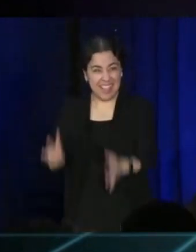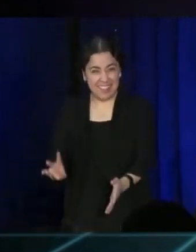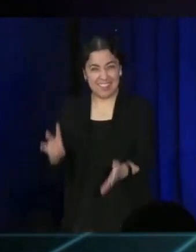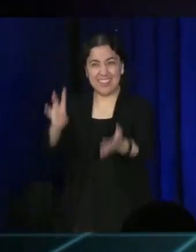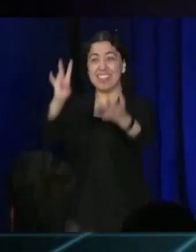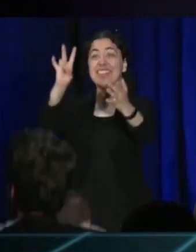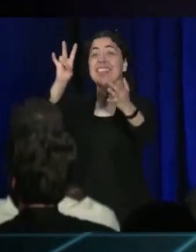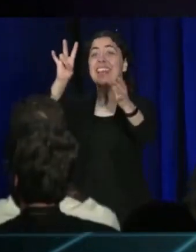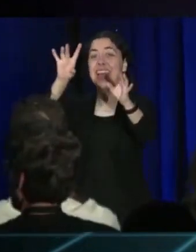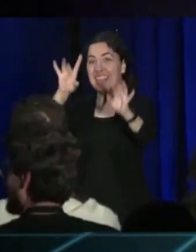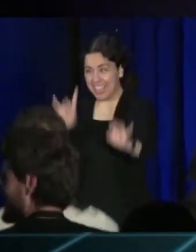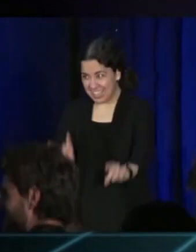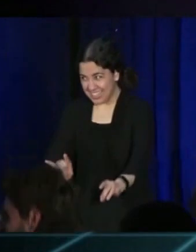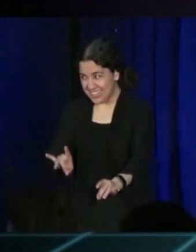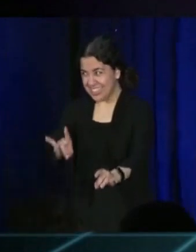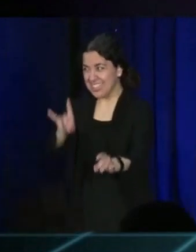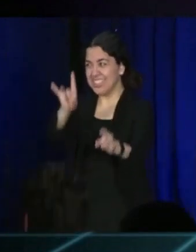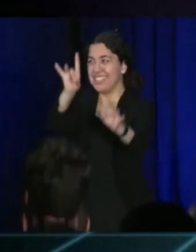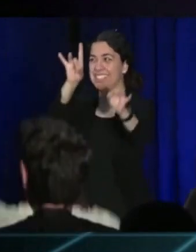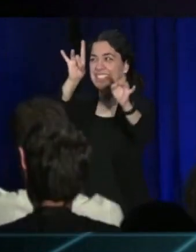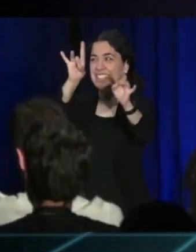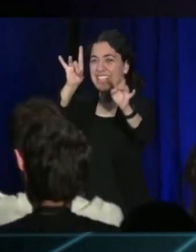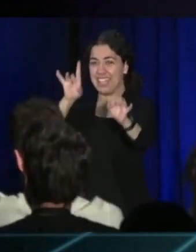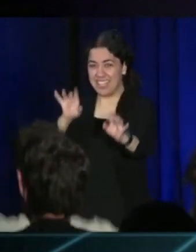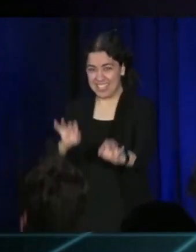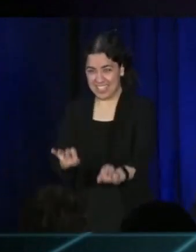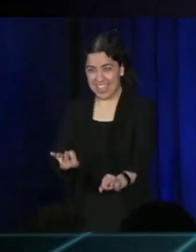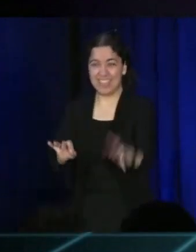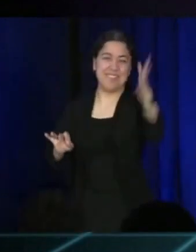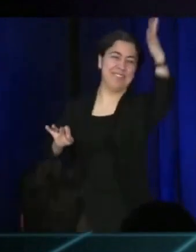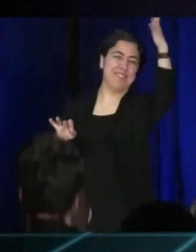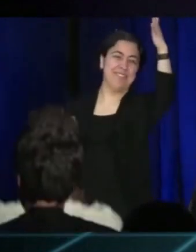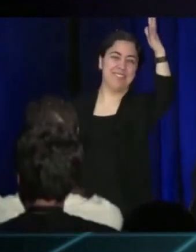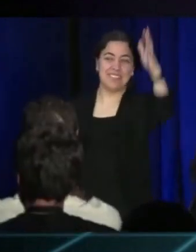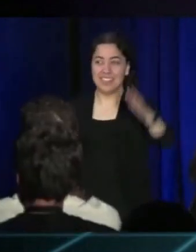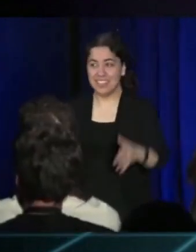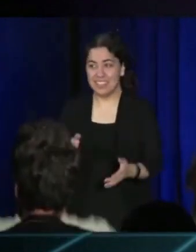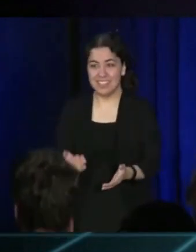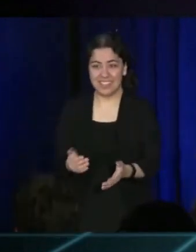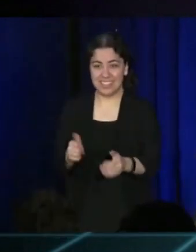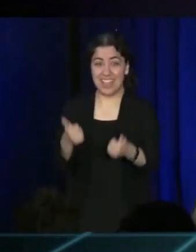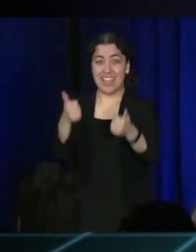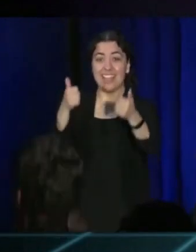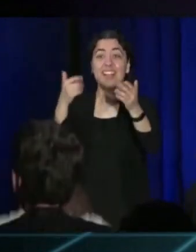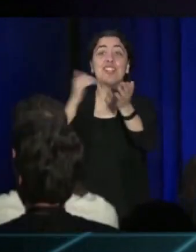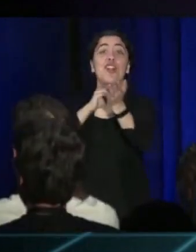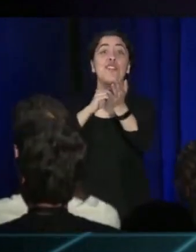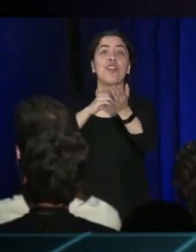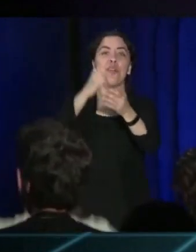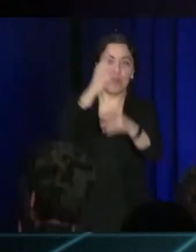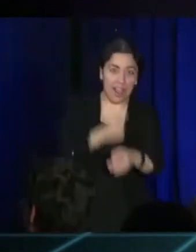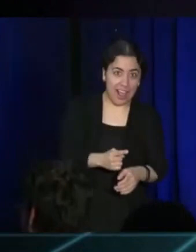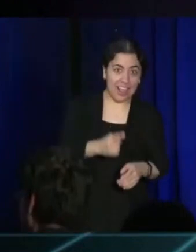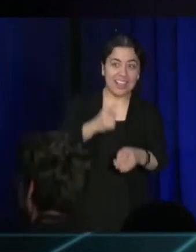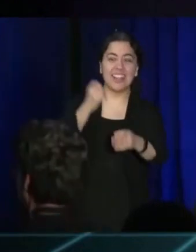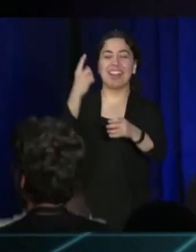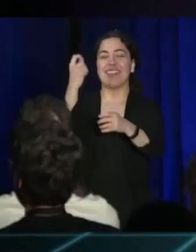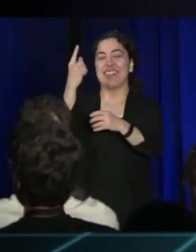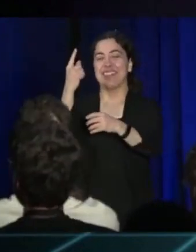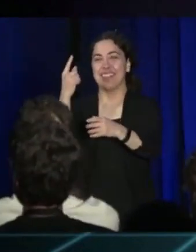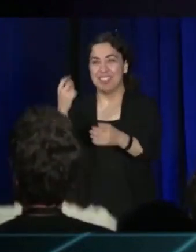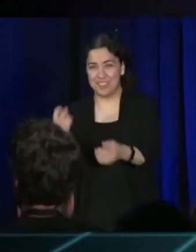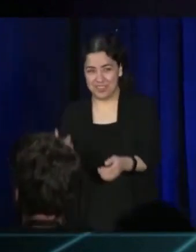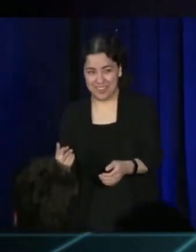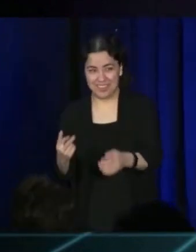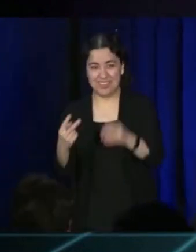7, 8. You're doing so great. Let's start over. 1, no, just kidding. And 11